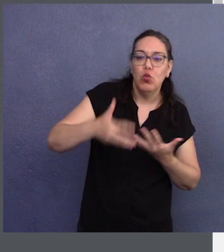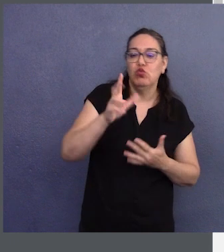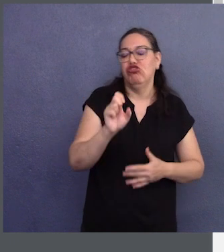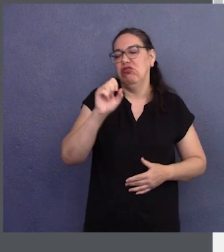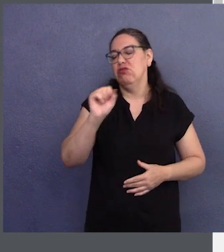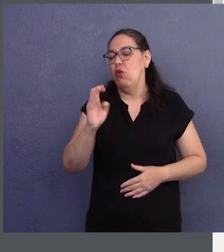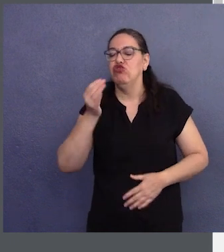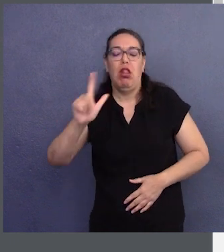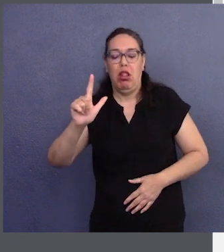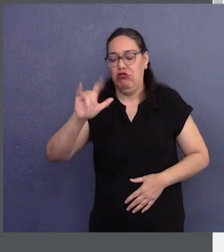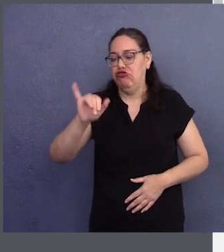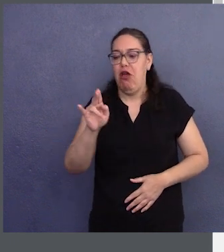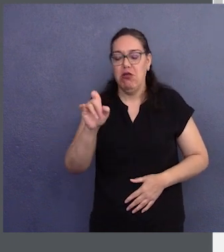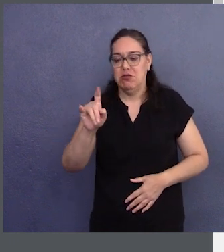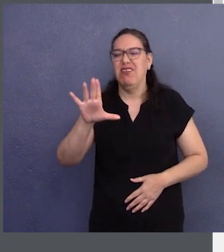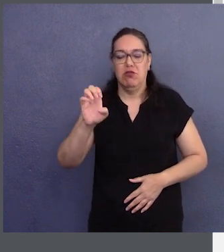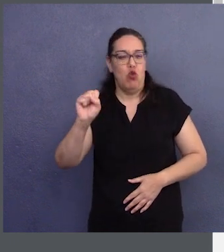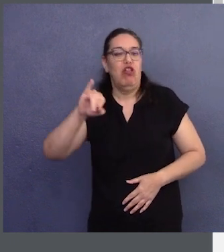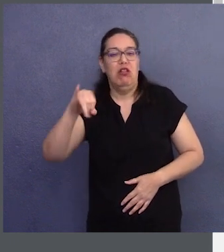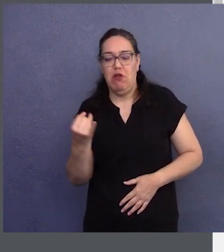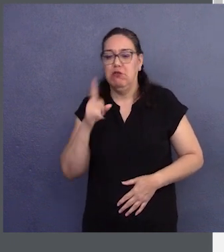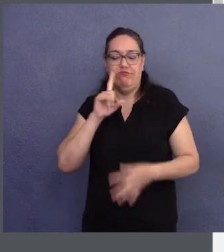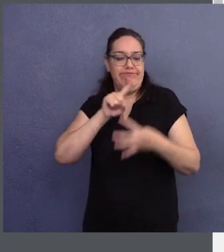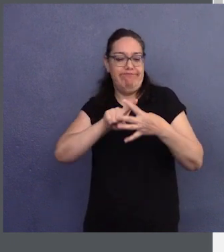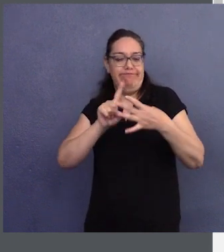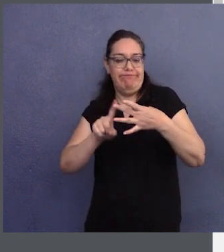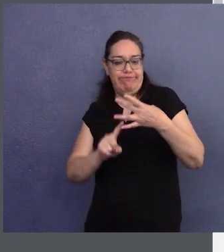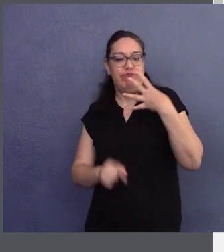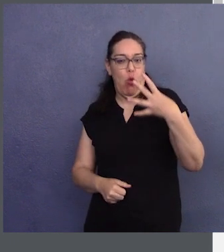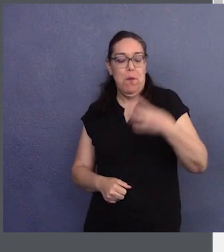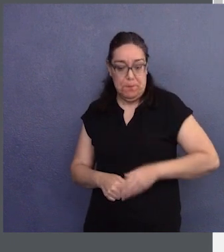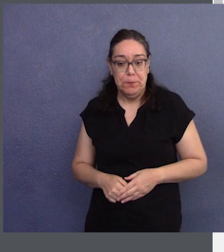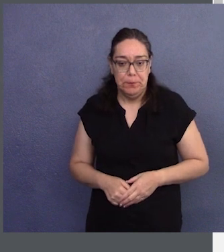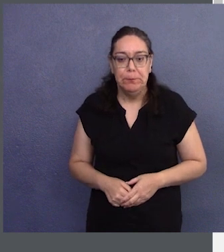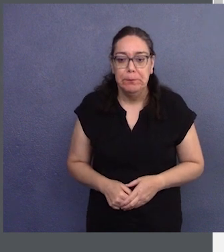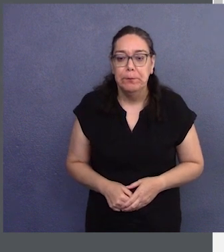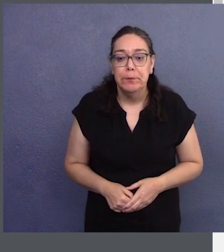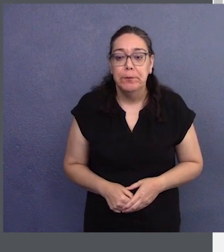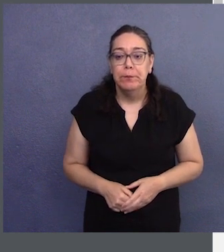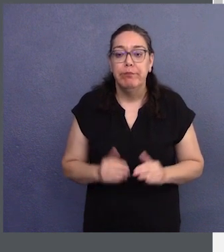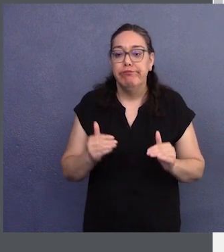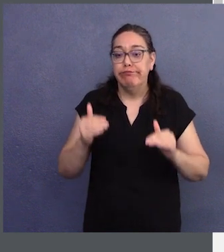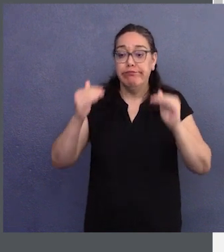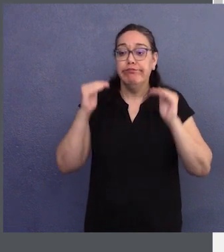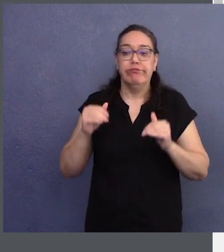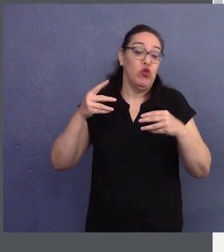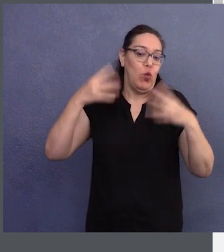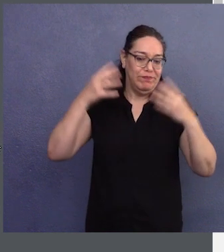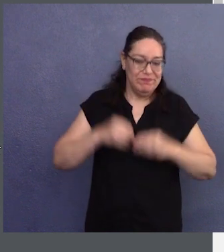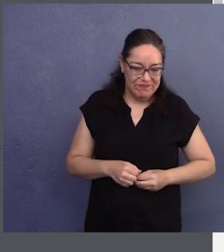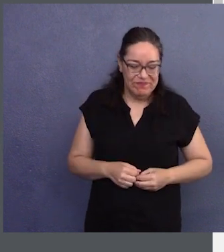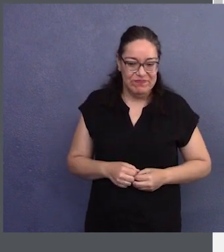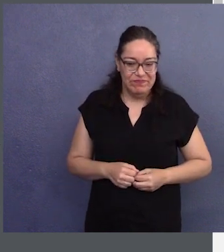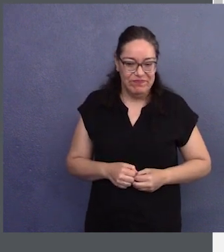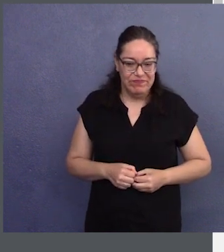justice. So those are the 4 main areas. Can you go to the next page or scroll down?